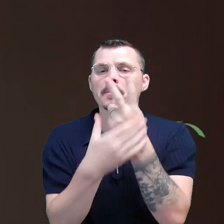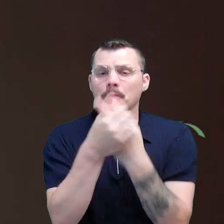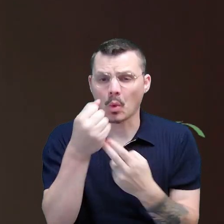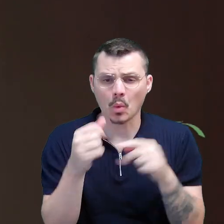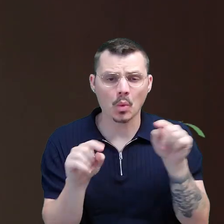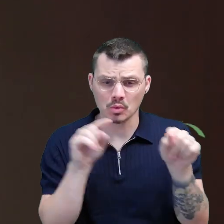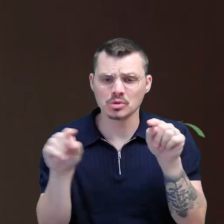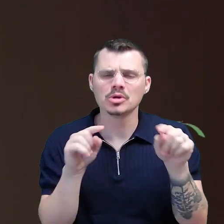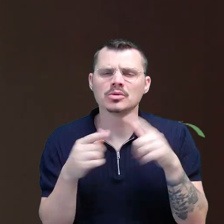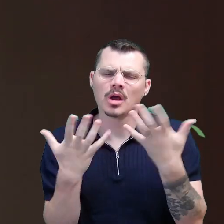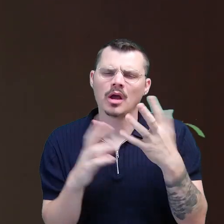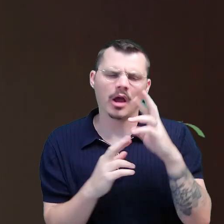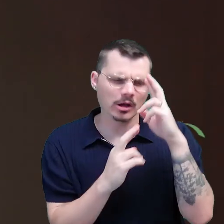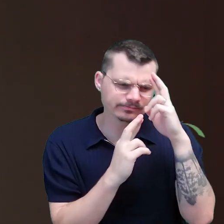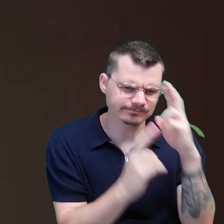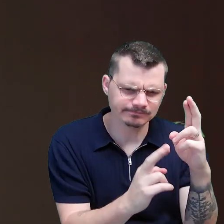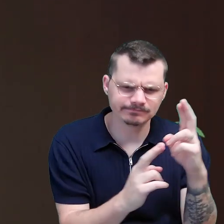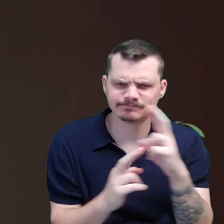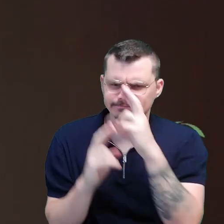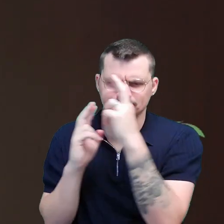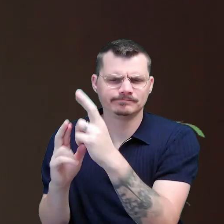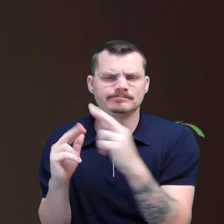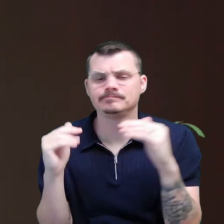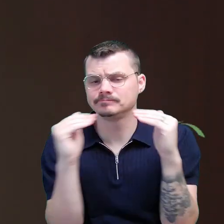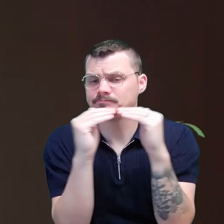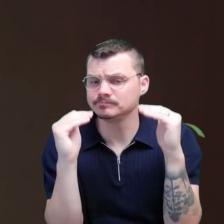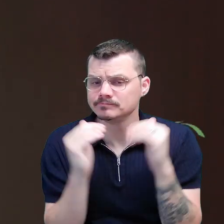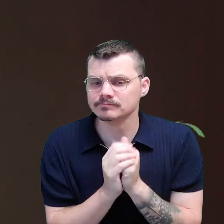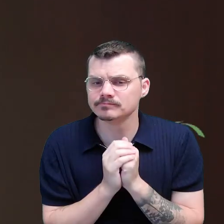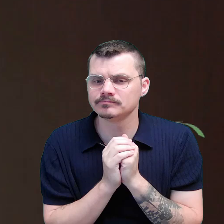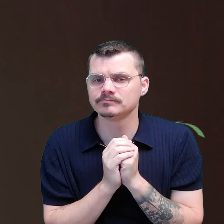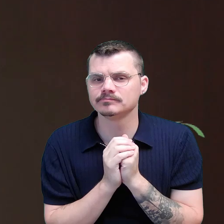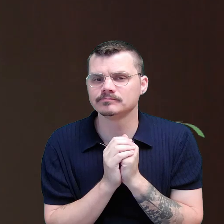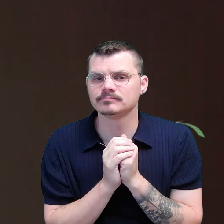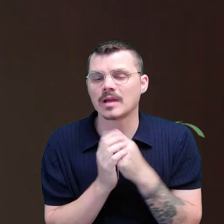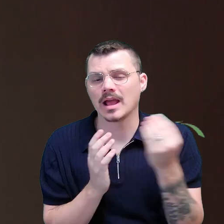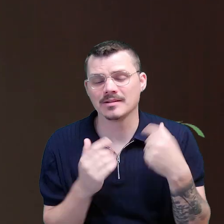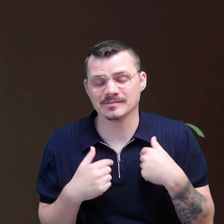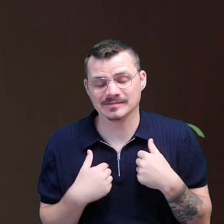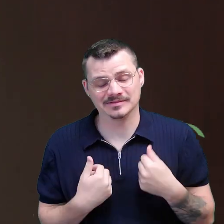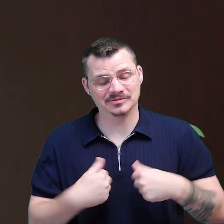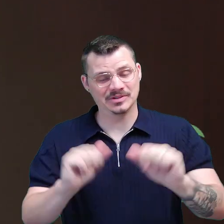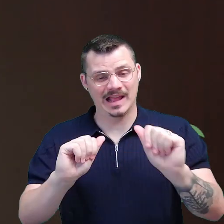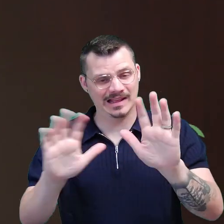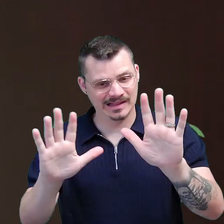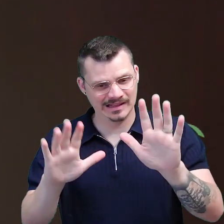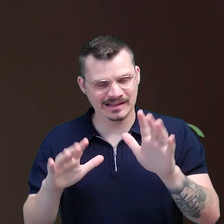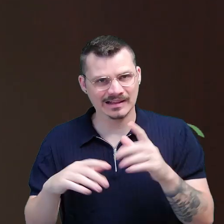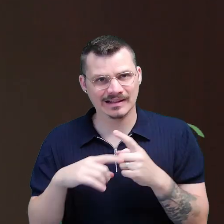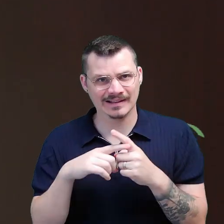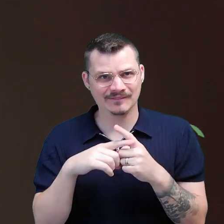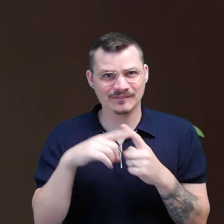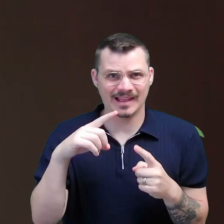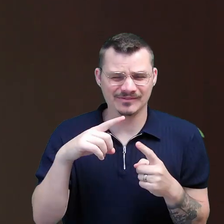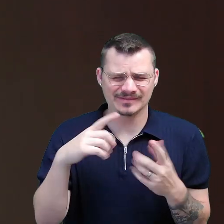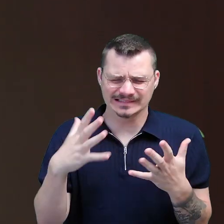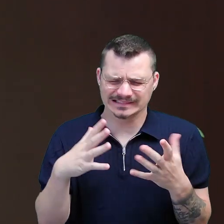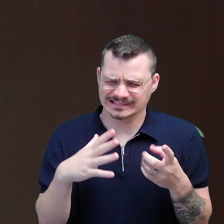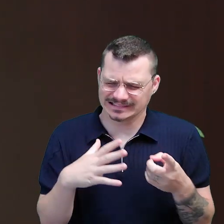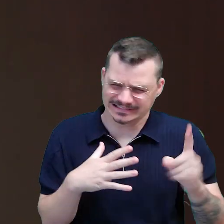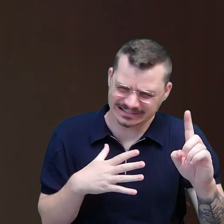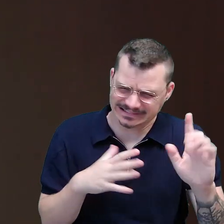an effort to be equally respectful and hopefully only half